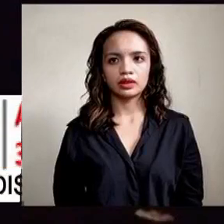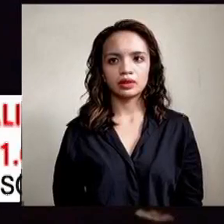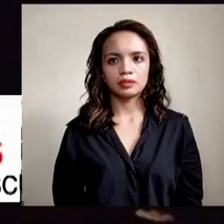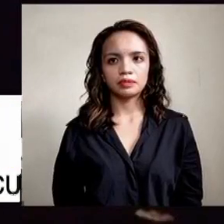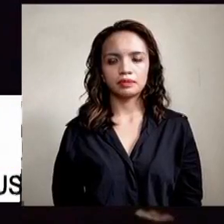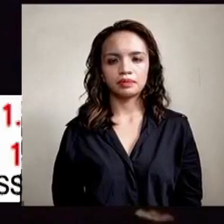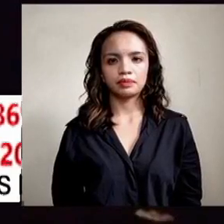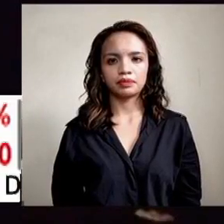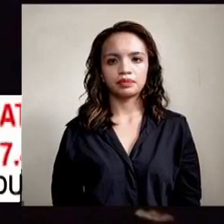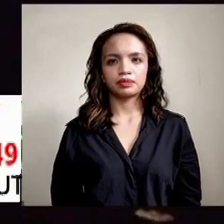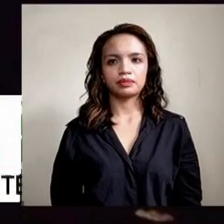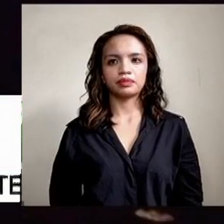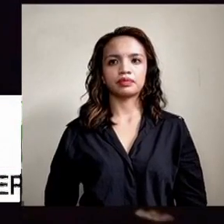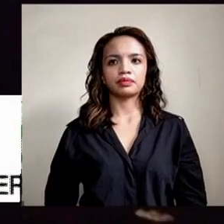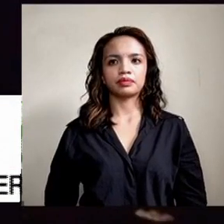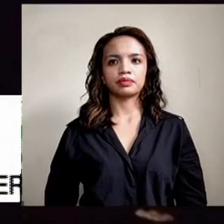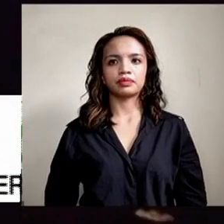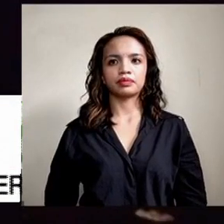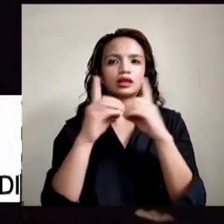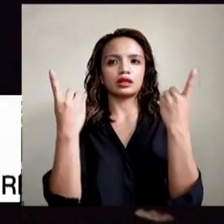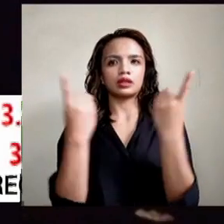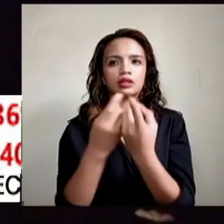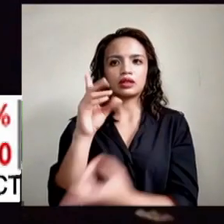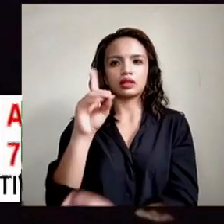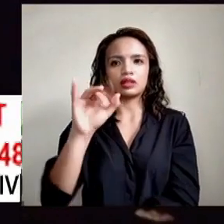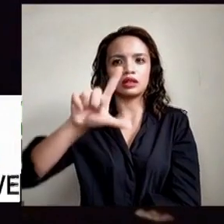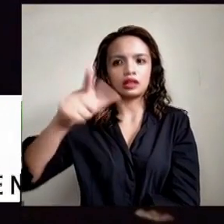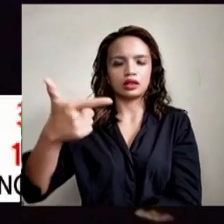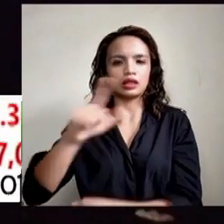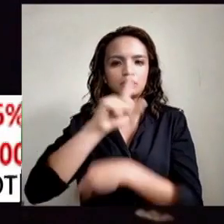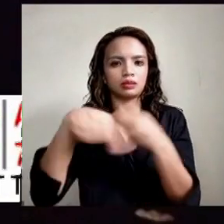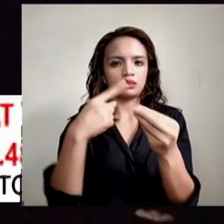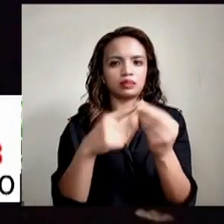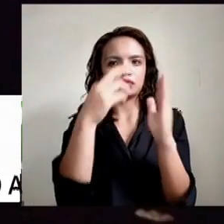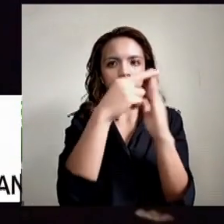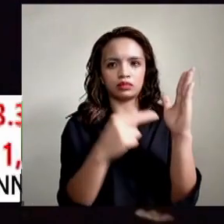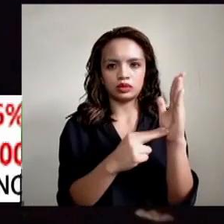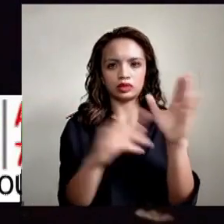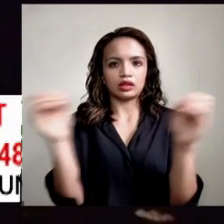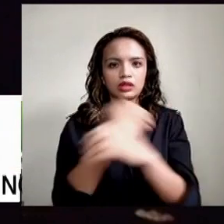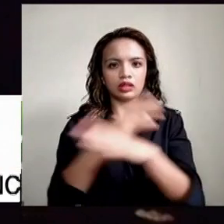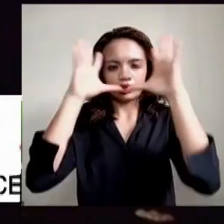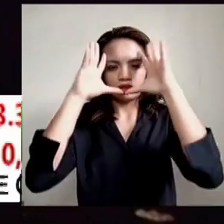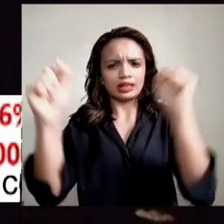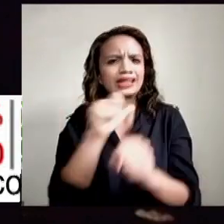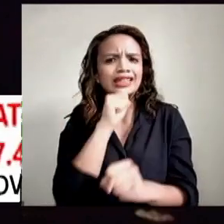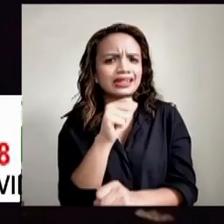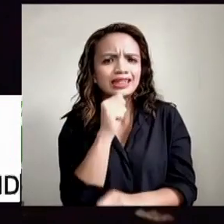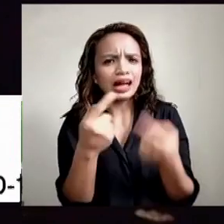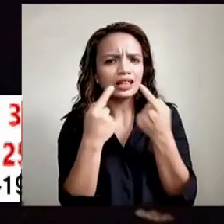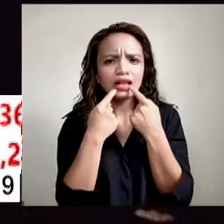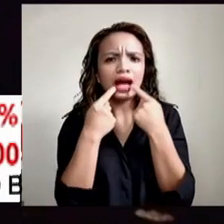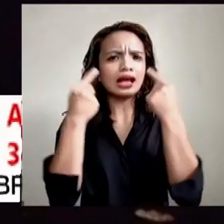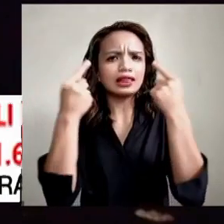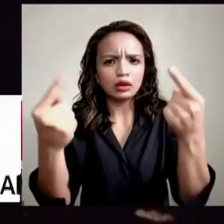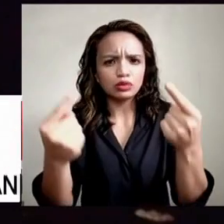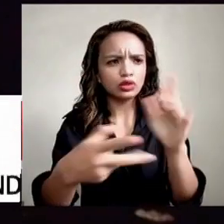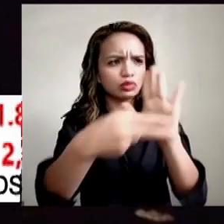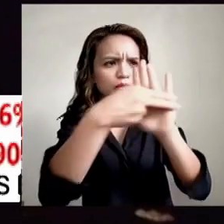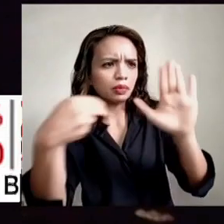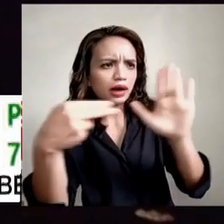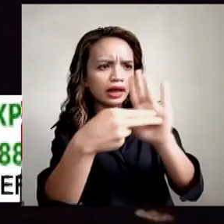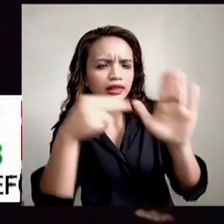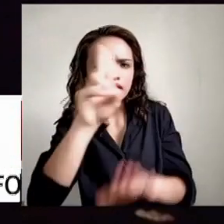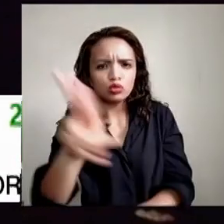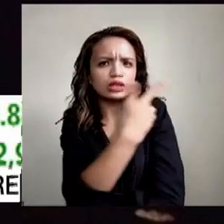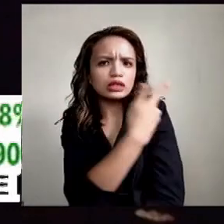The Interior Department set to release guidelines on Malacañang's directive not to declare the COVID-19 vaccine brand that will be used by